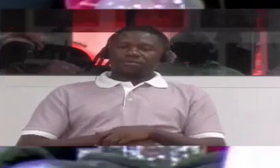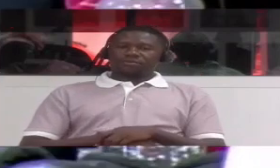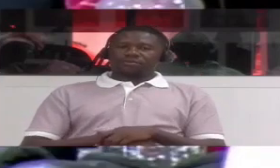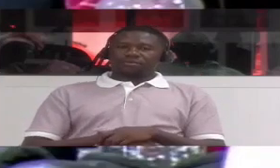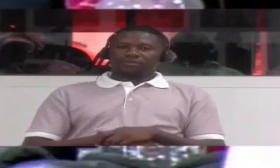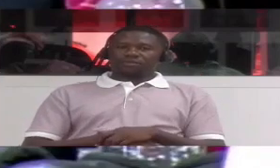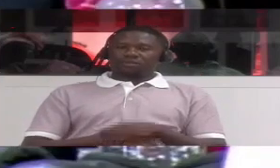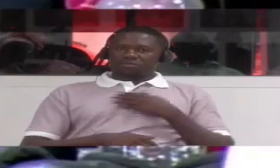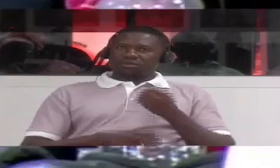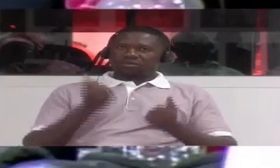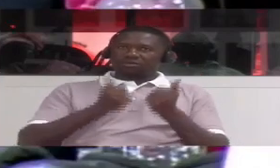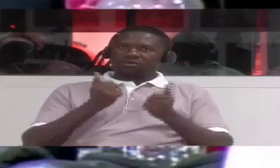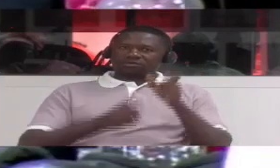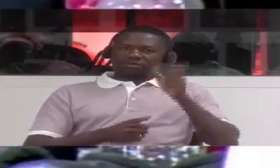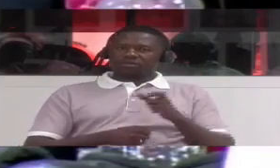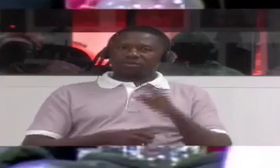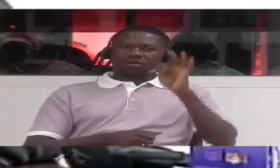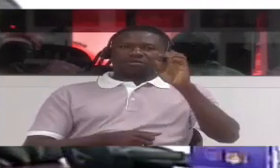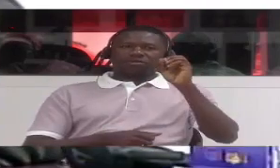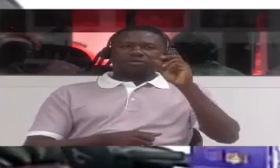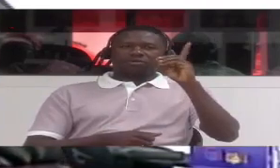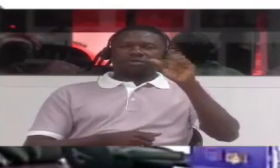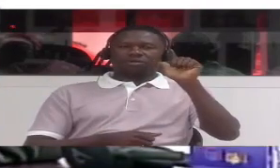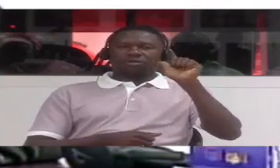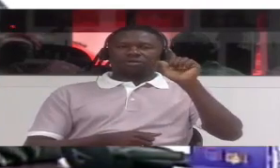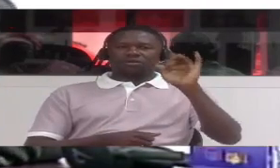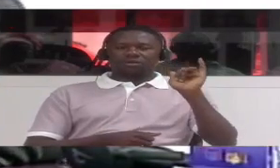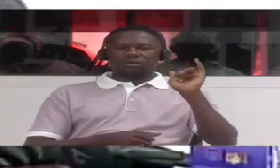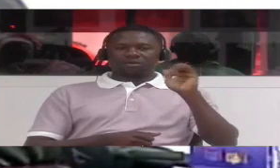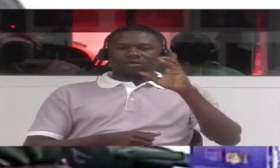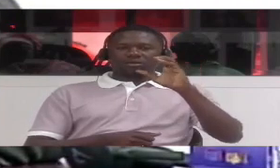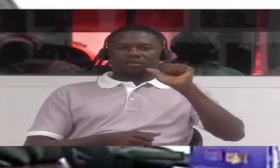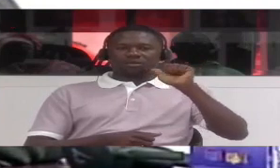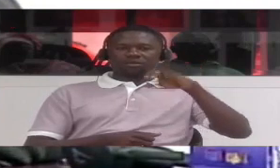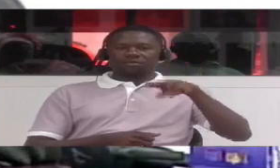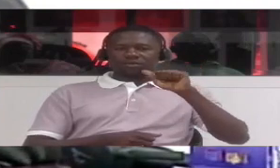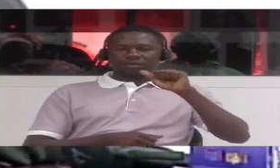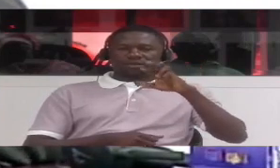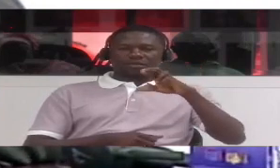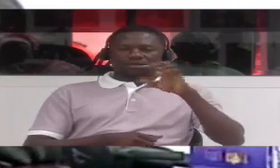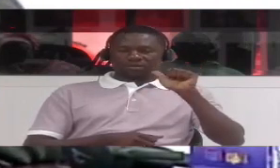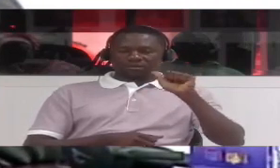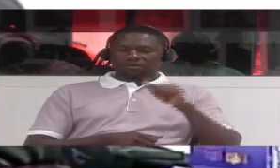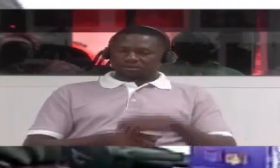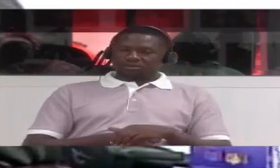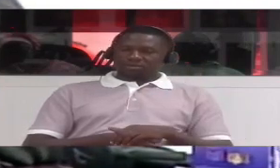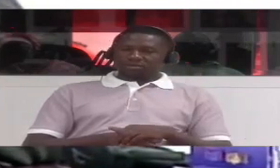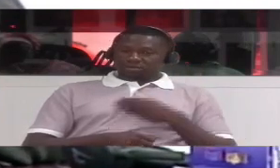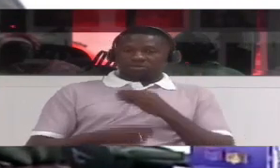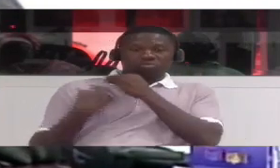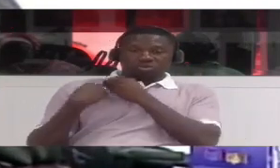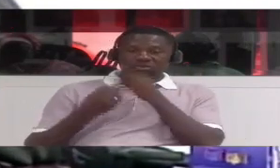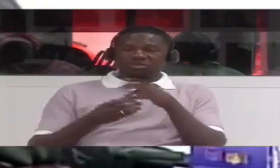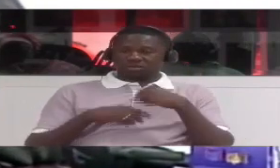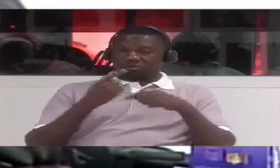I was driven by Ford Camaro, like I said. He was a driver. On the instruction of his boss, who then was head of investigations, a